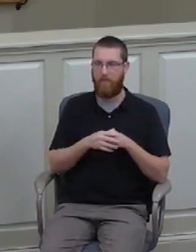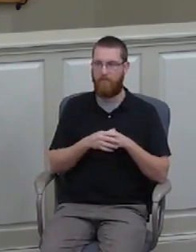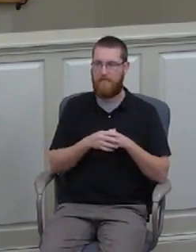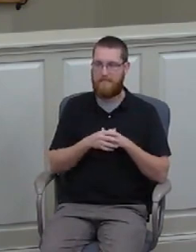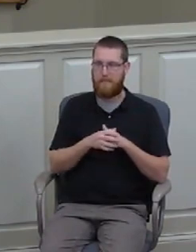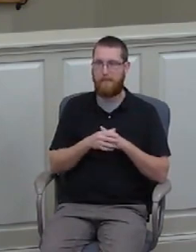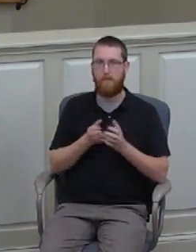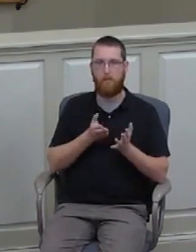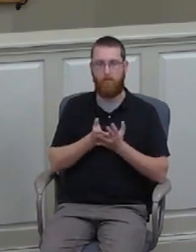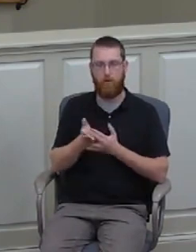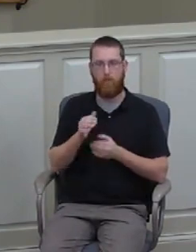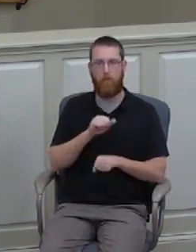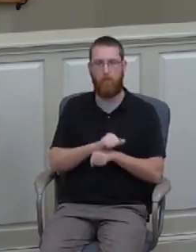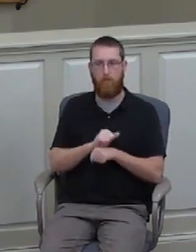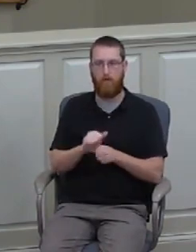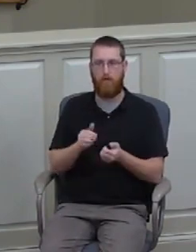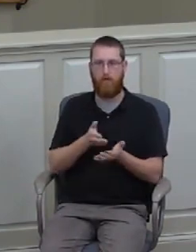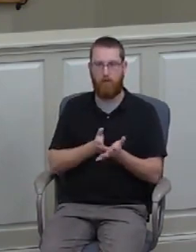this. I appreciate